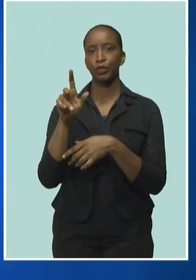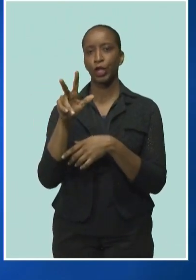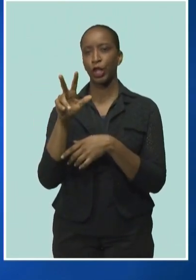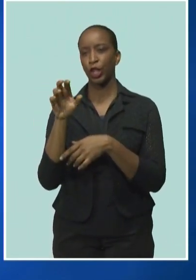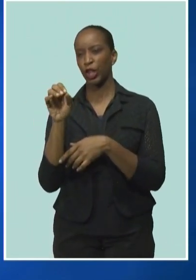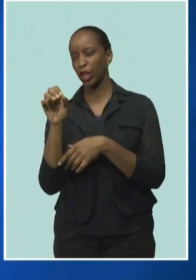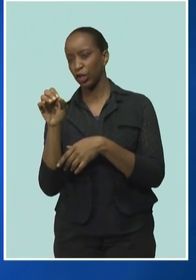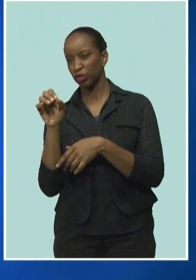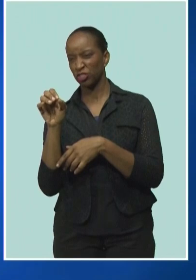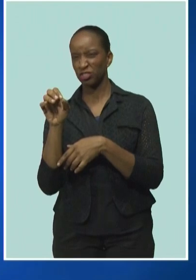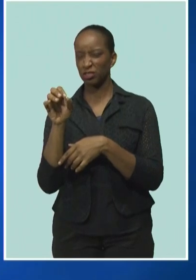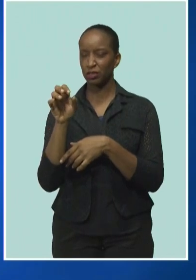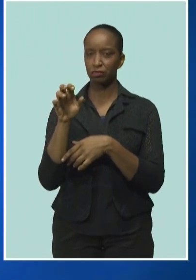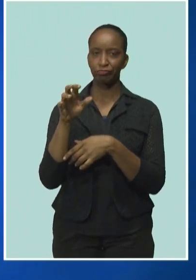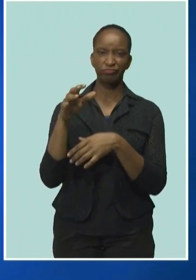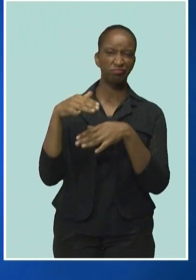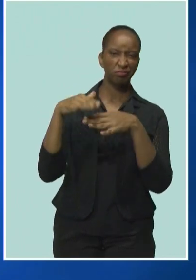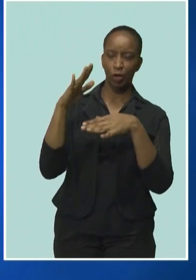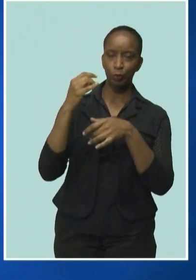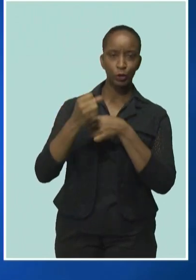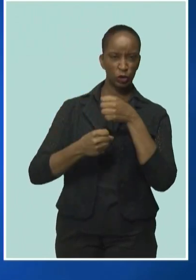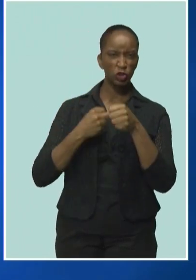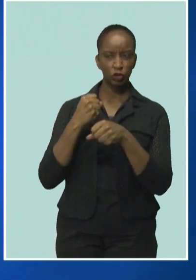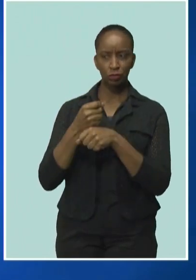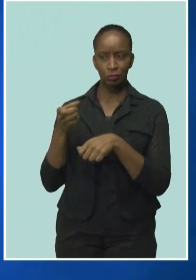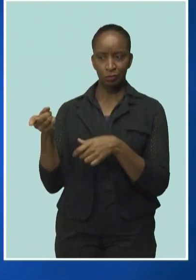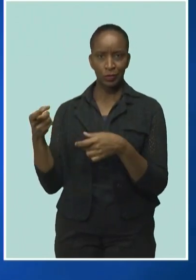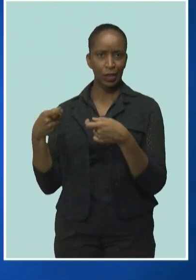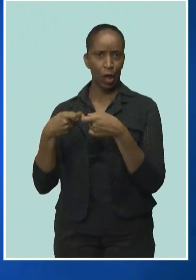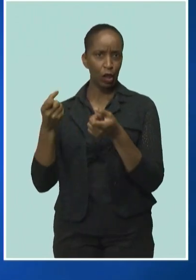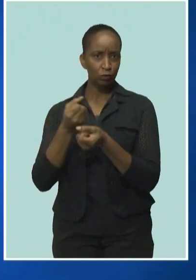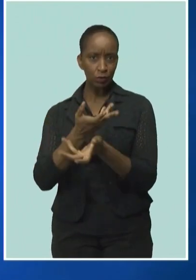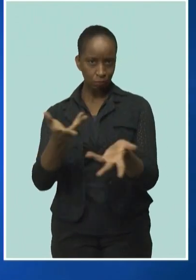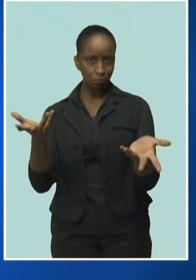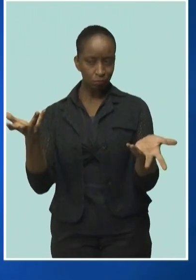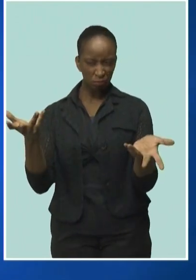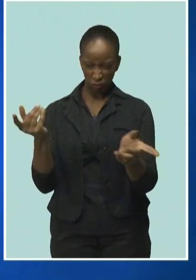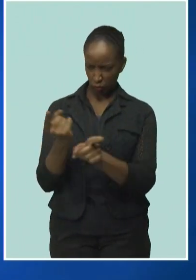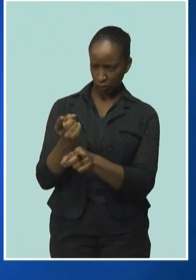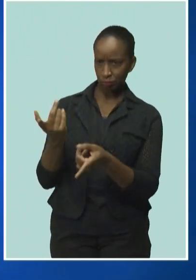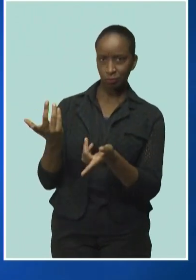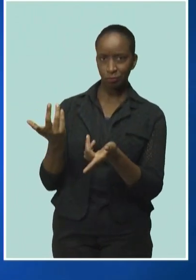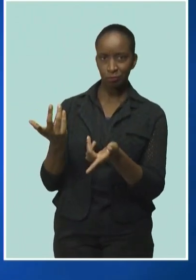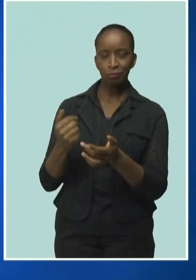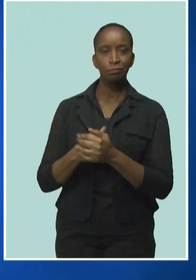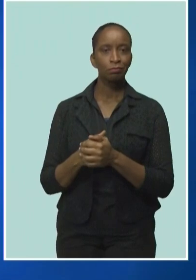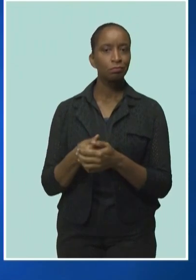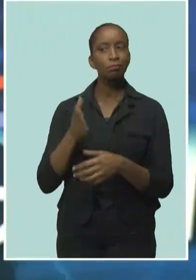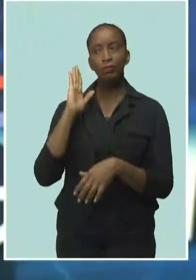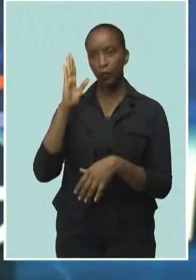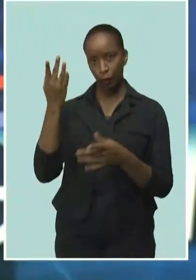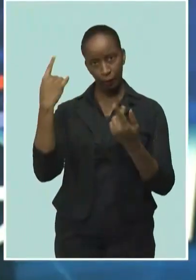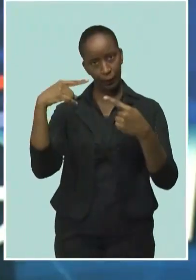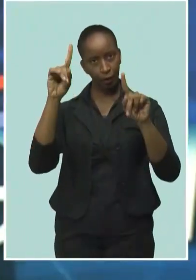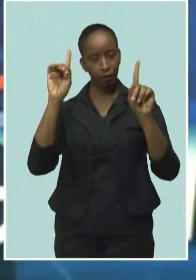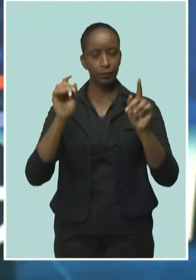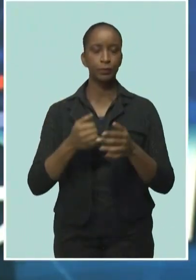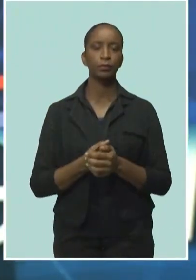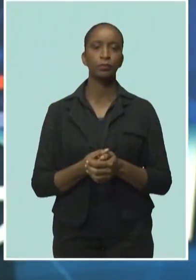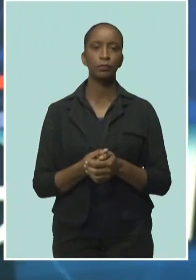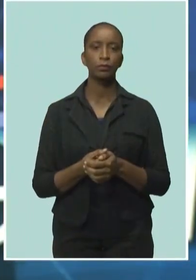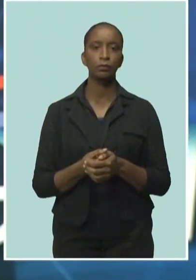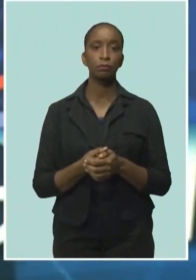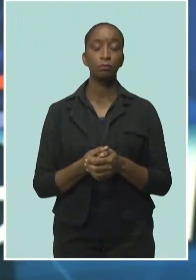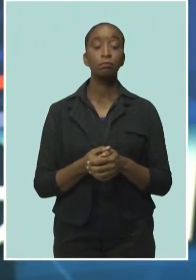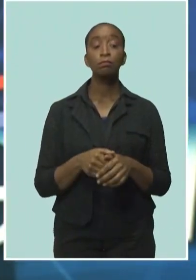think you said, Roger. And we will get it done. The